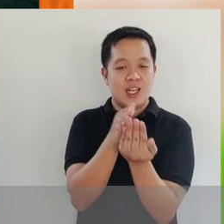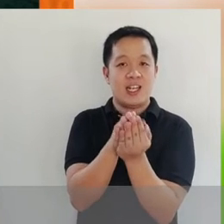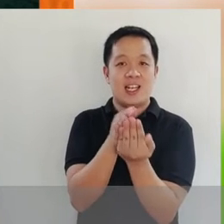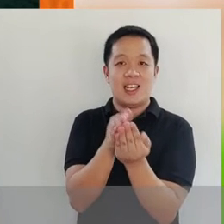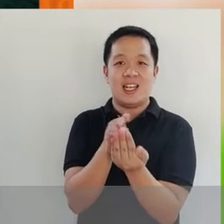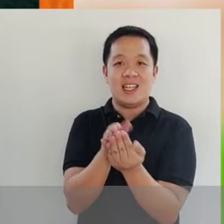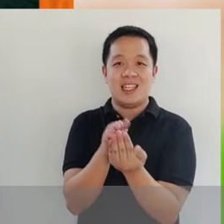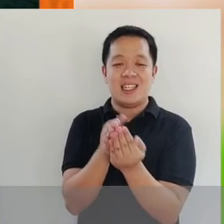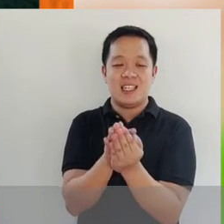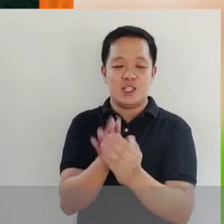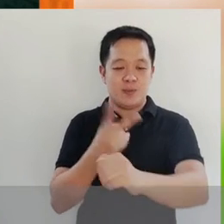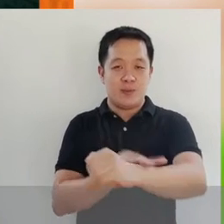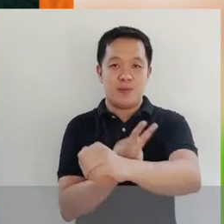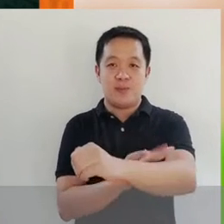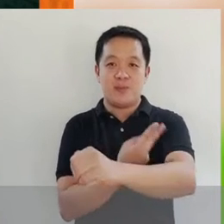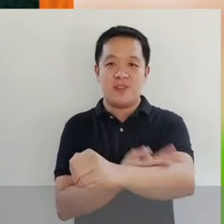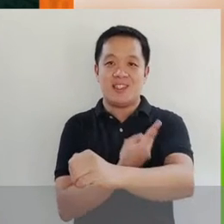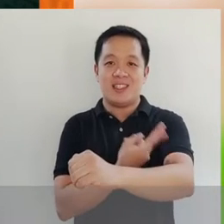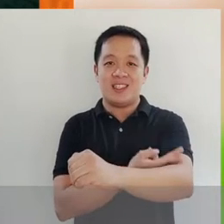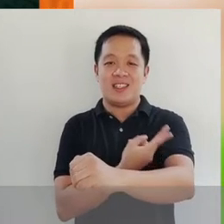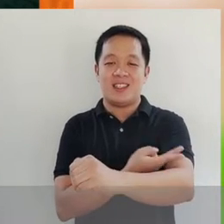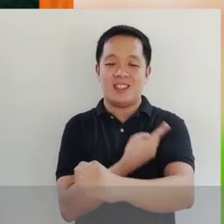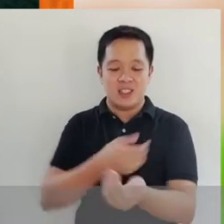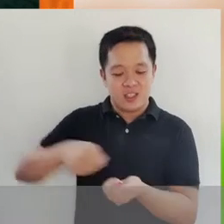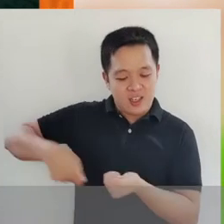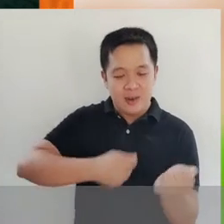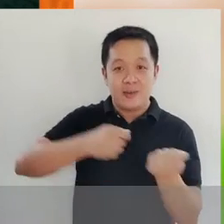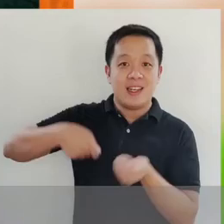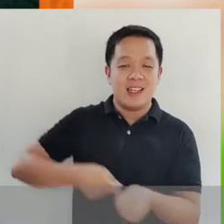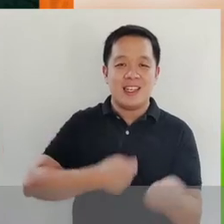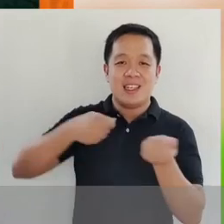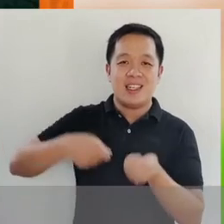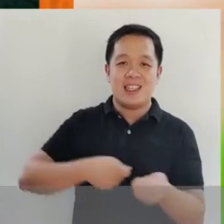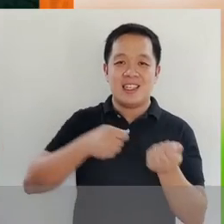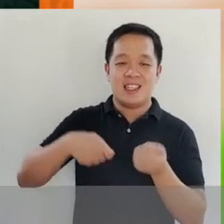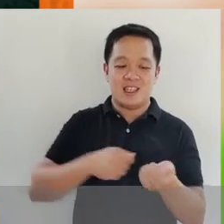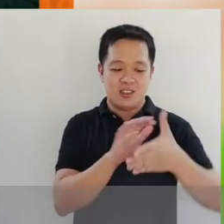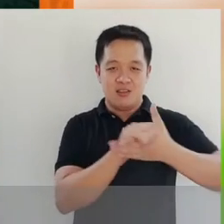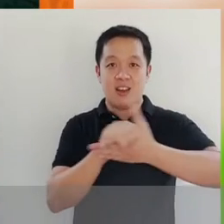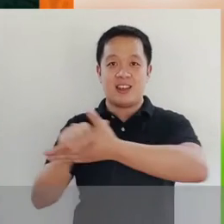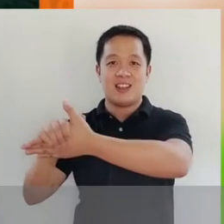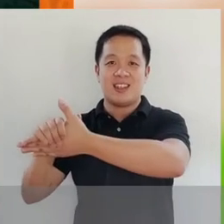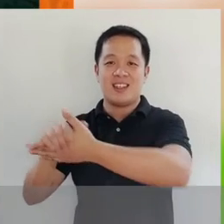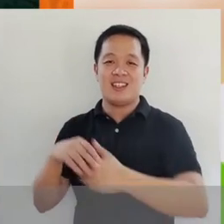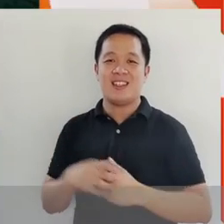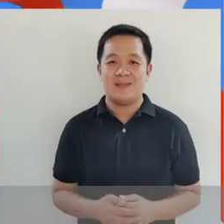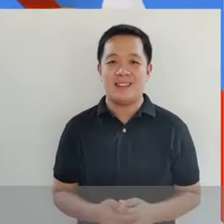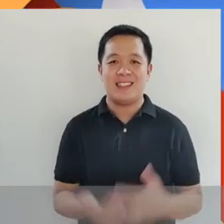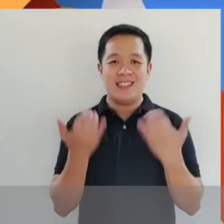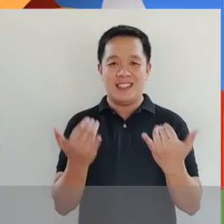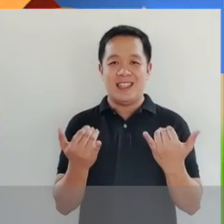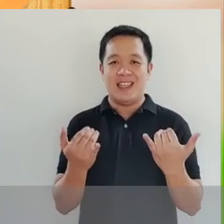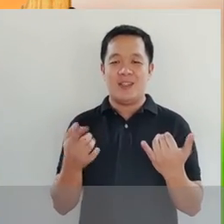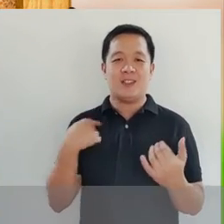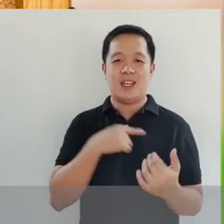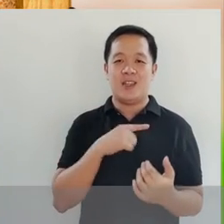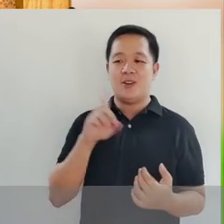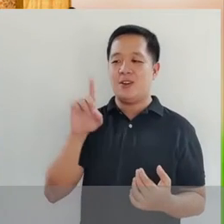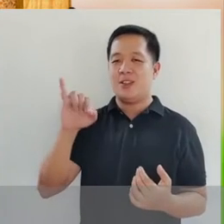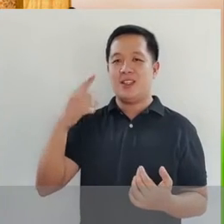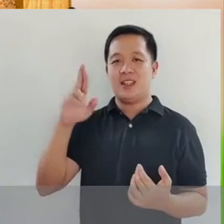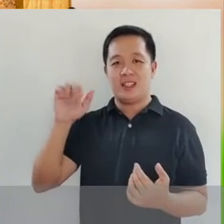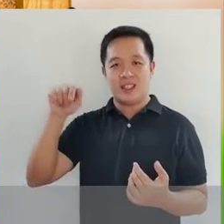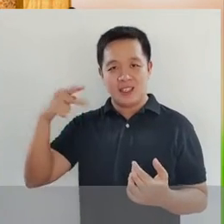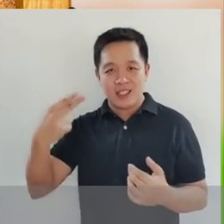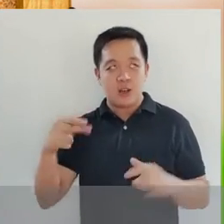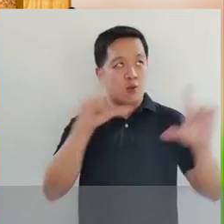shell, sheep, shovel, shark. This time,